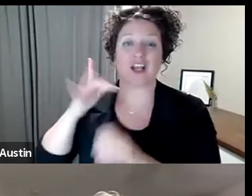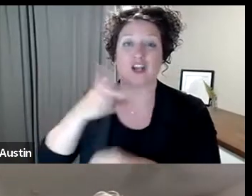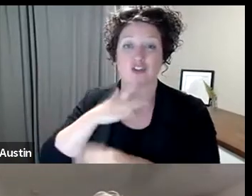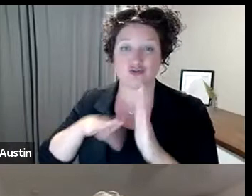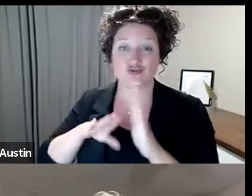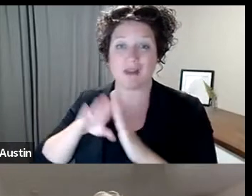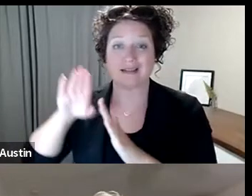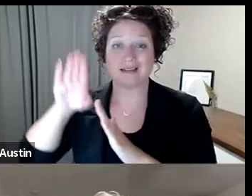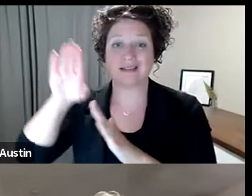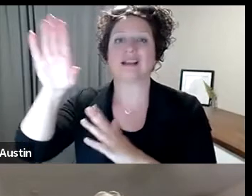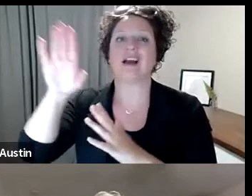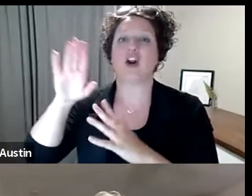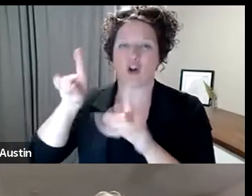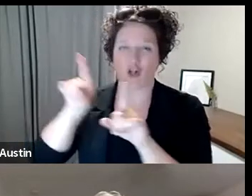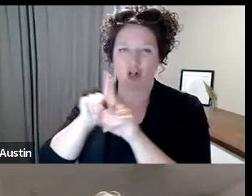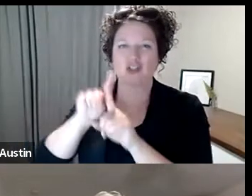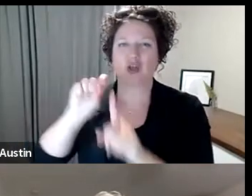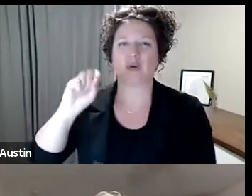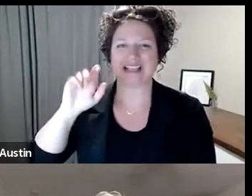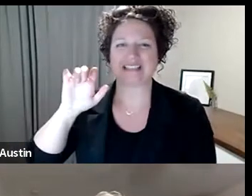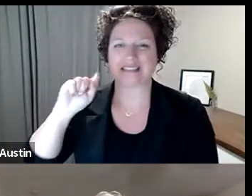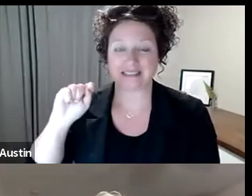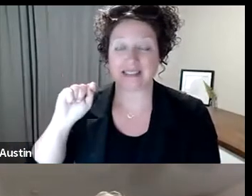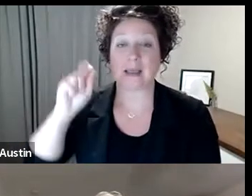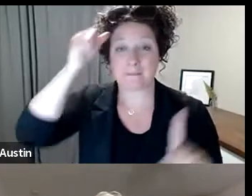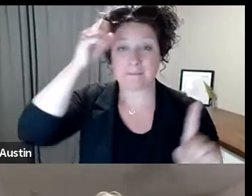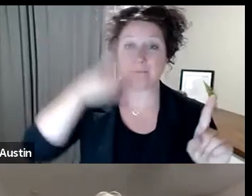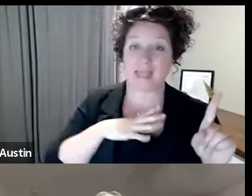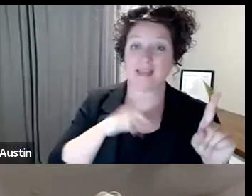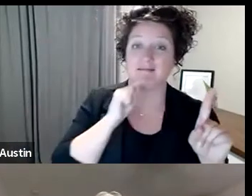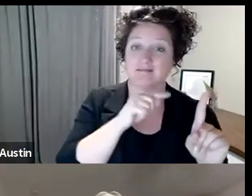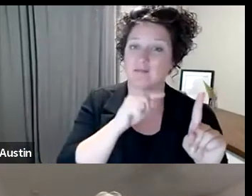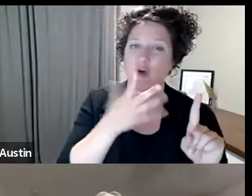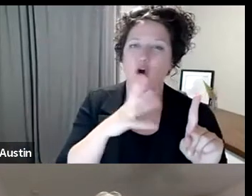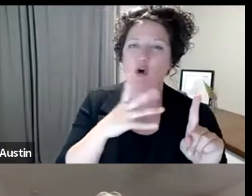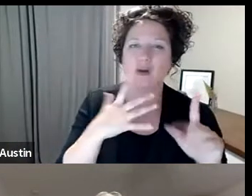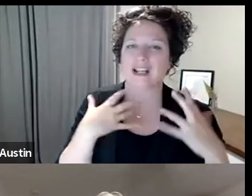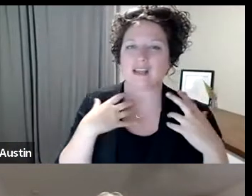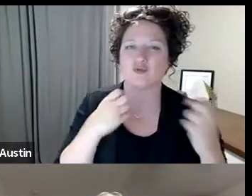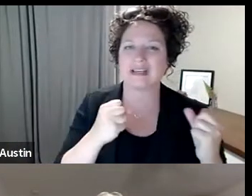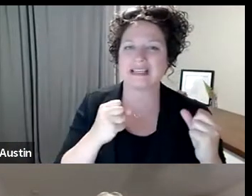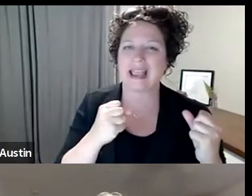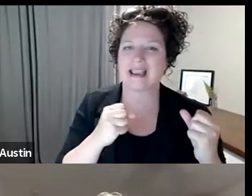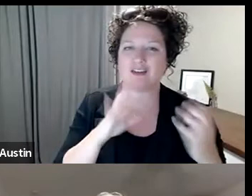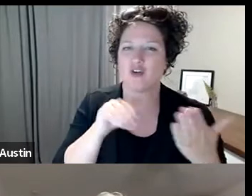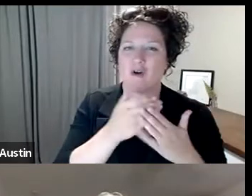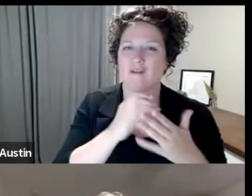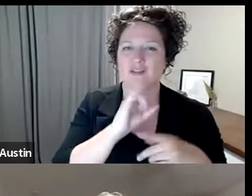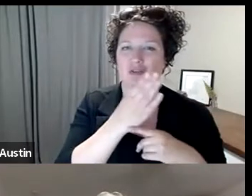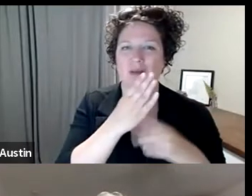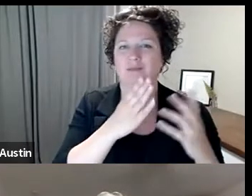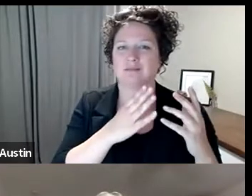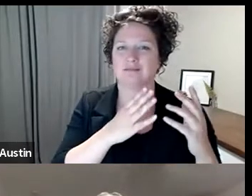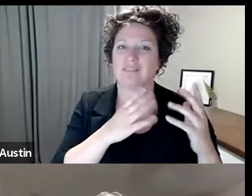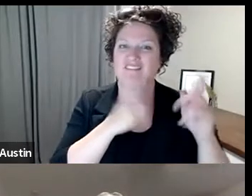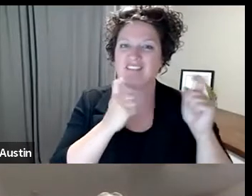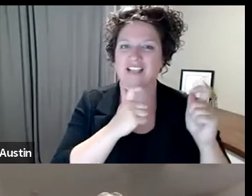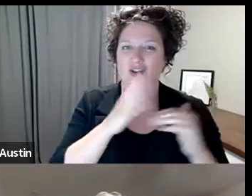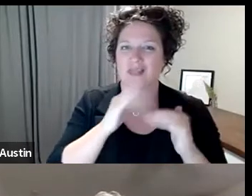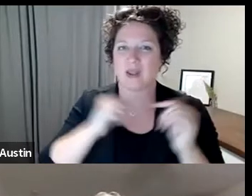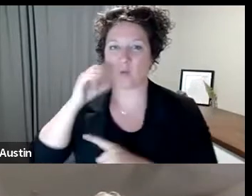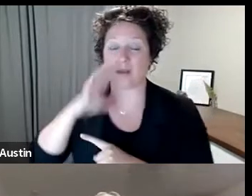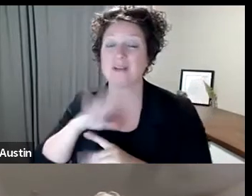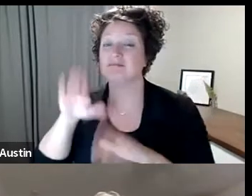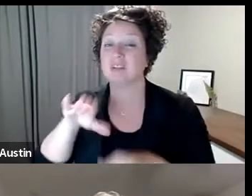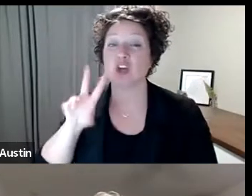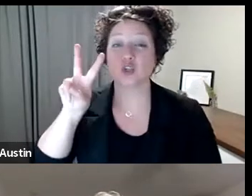recovery trends are also sexist. Men as a group have already regained jobs faster than women. And in fact, 2